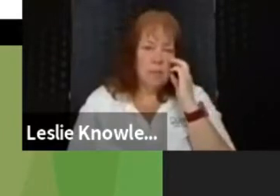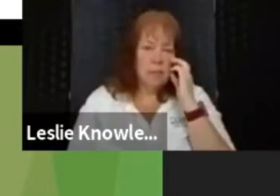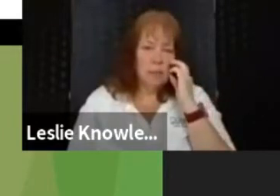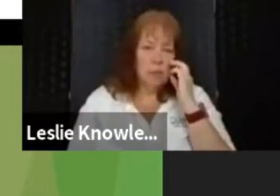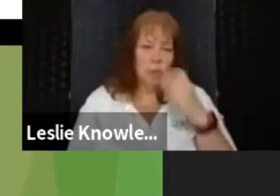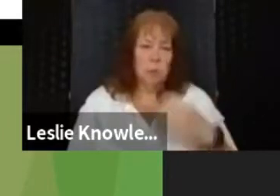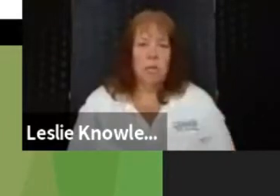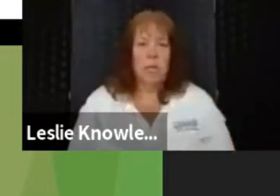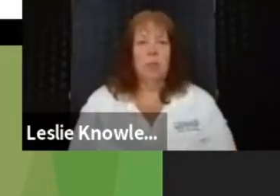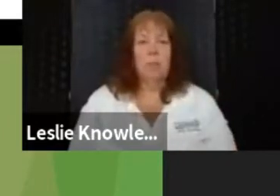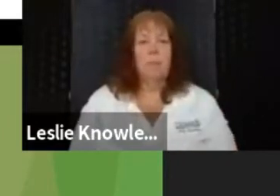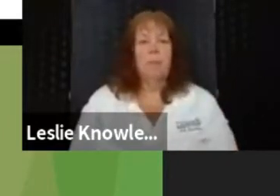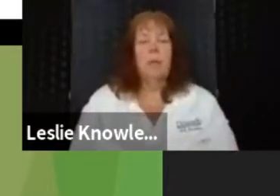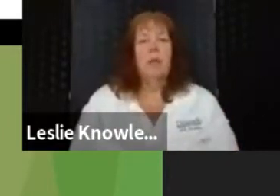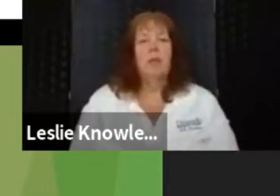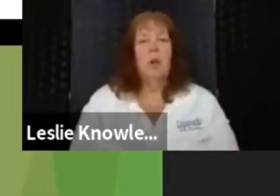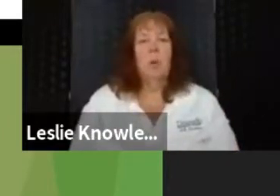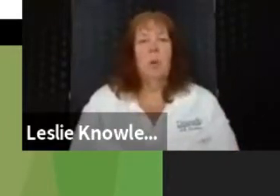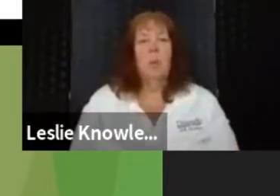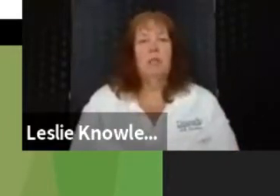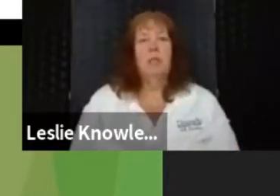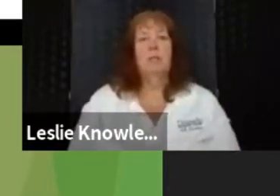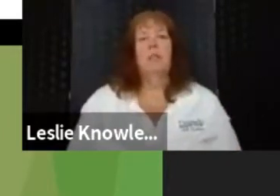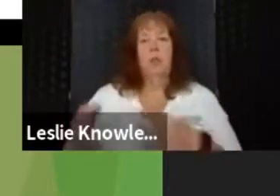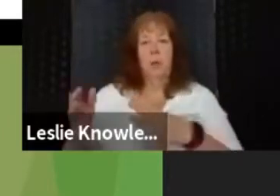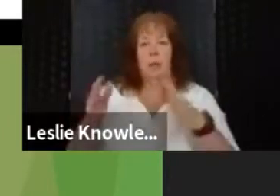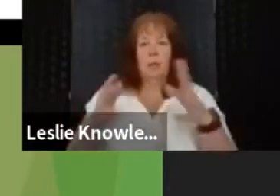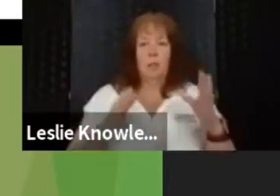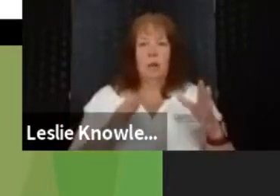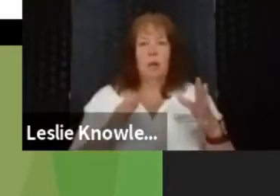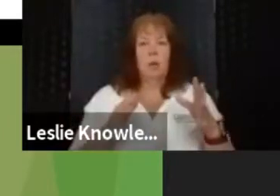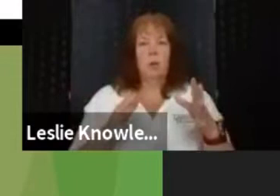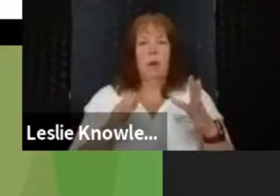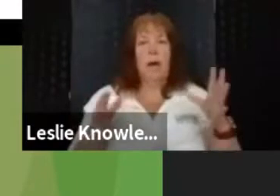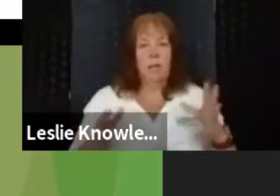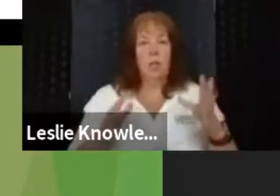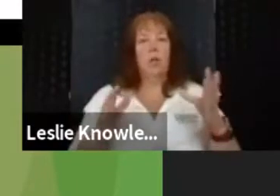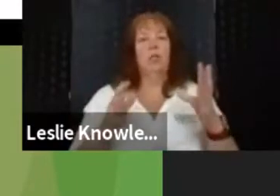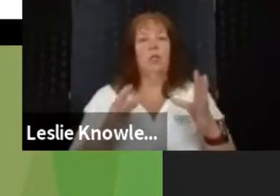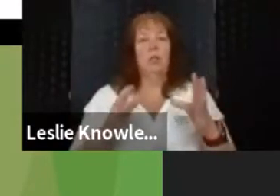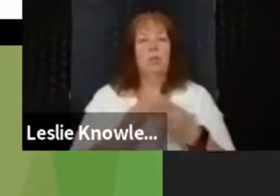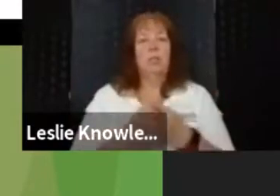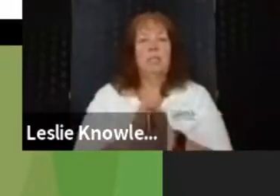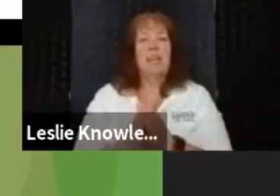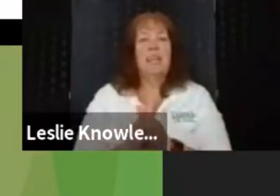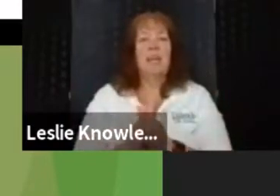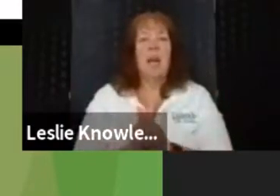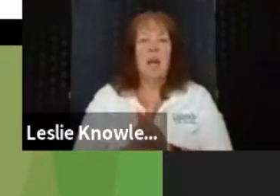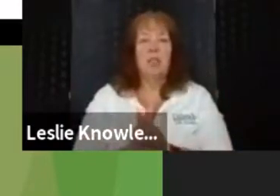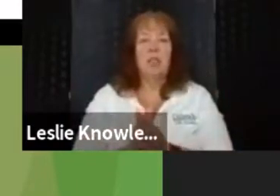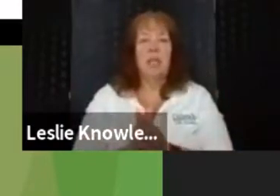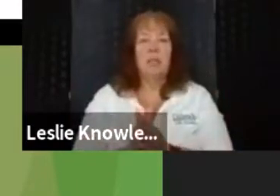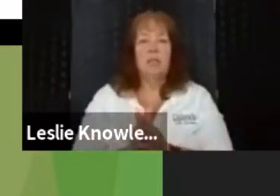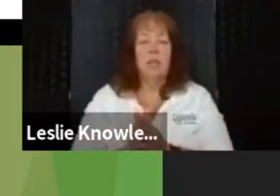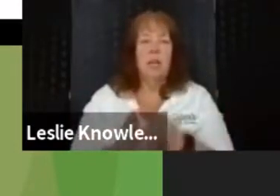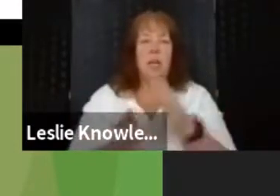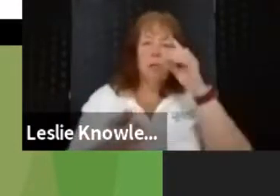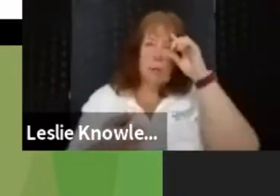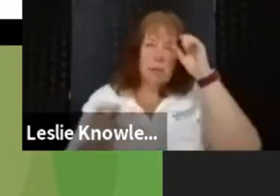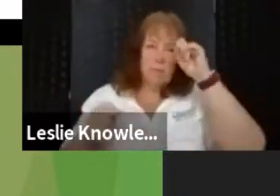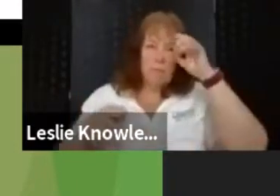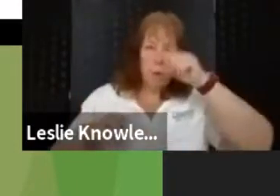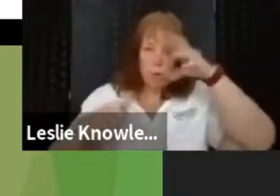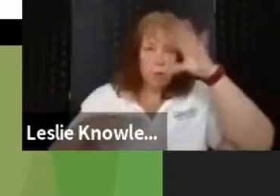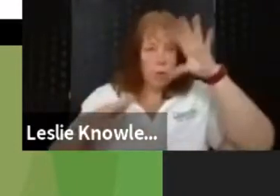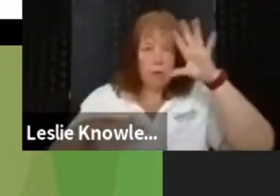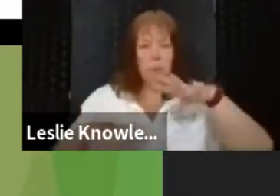Assessment of Sign Language Interpretation. So once you're out of Delgado, I encourage students to take that knowledge test to